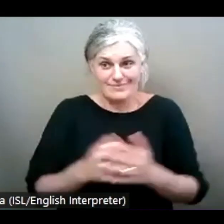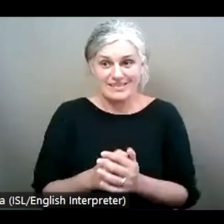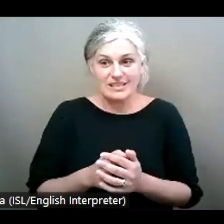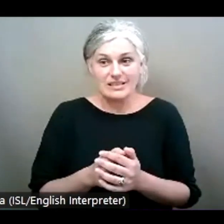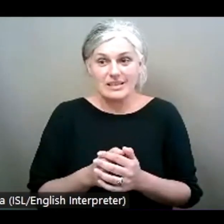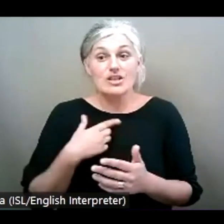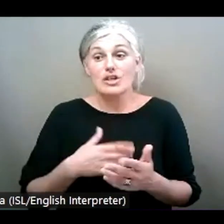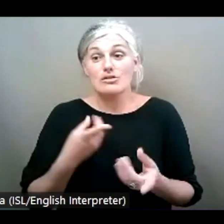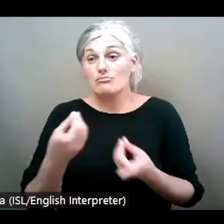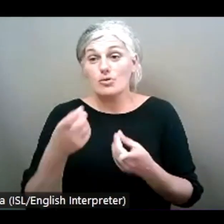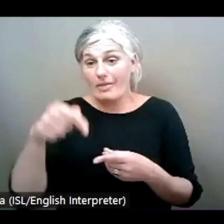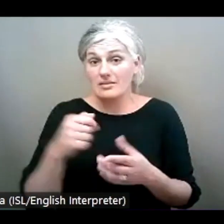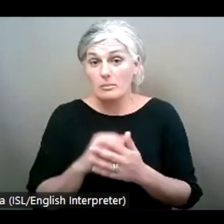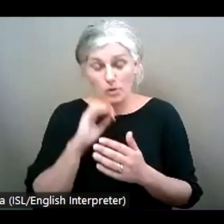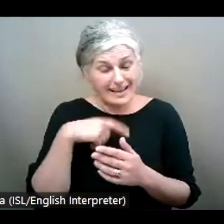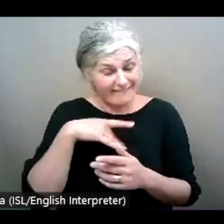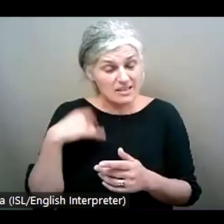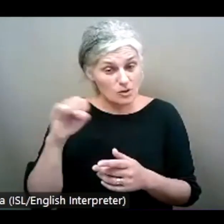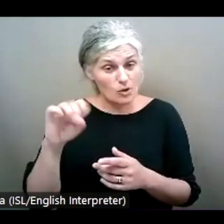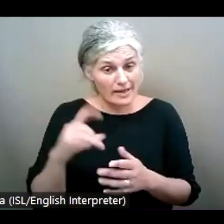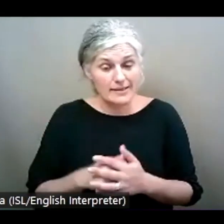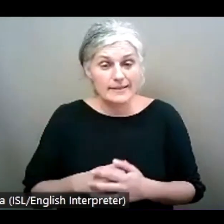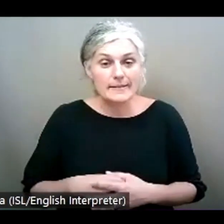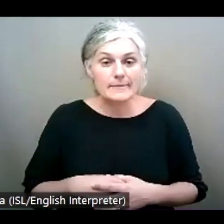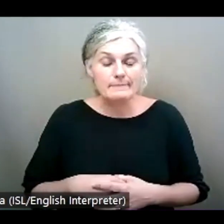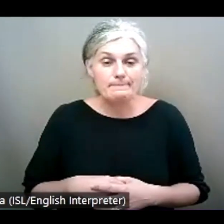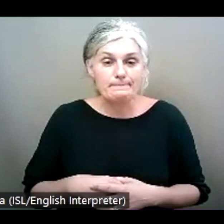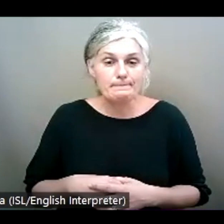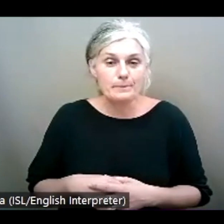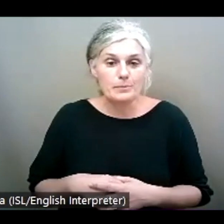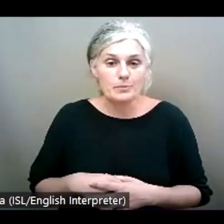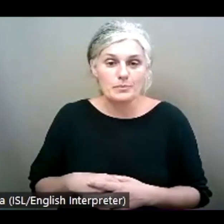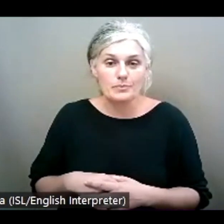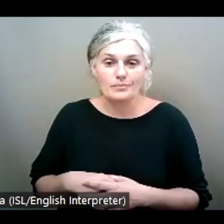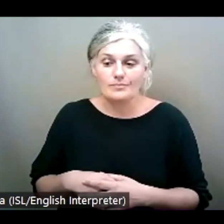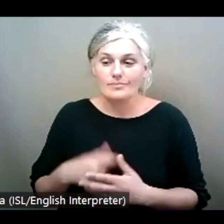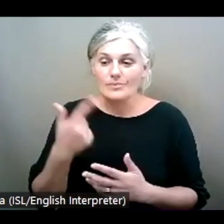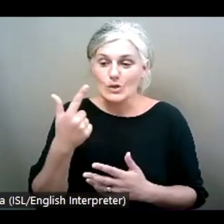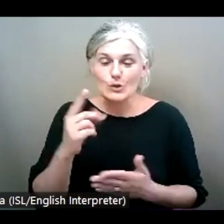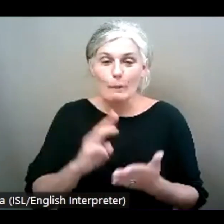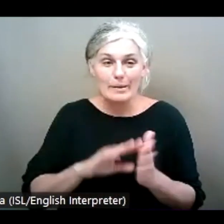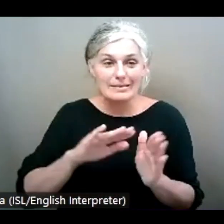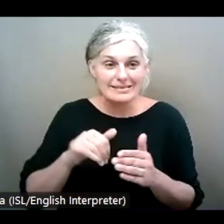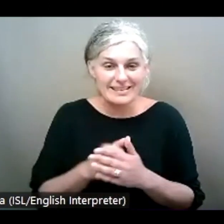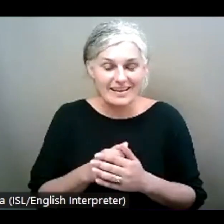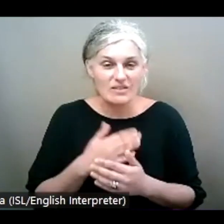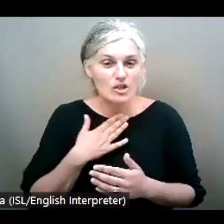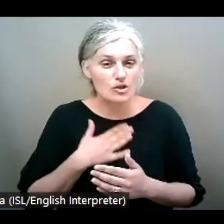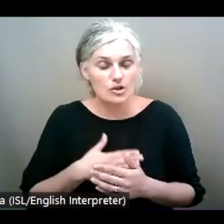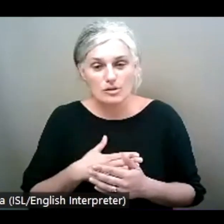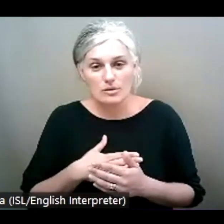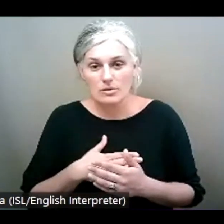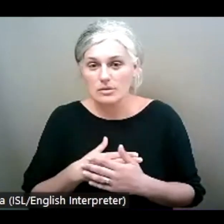okay. Yeah. Okay, yeah. Well, that's it. So you've got 2 minutes to go, and just in terms of today,